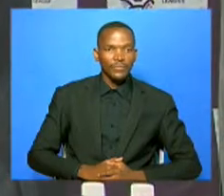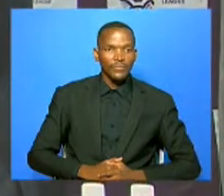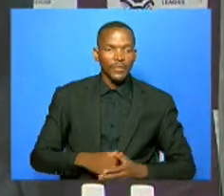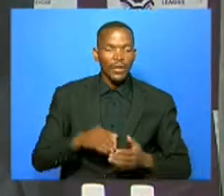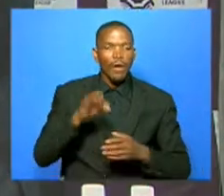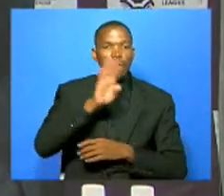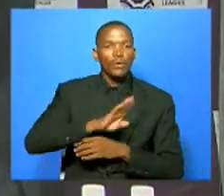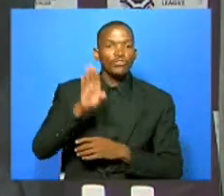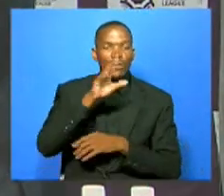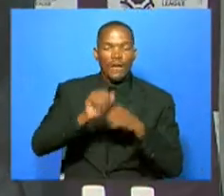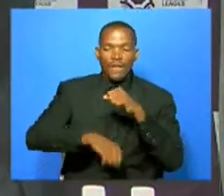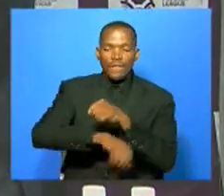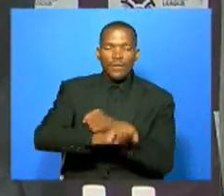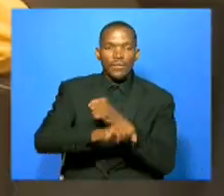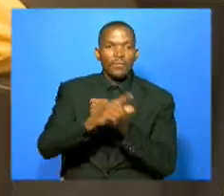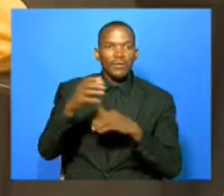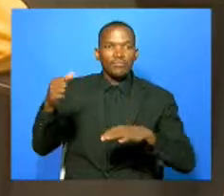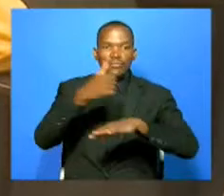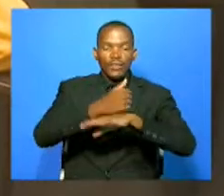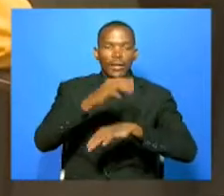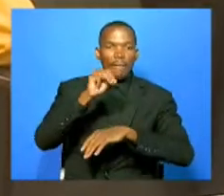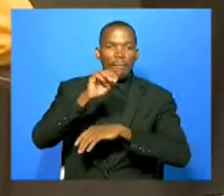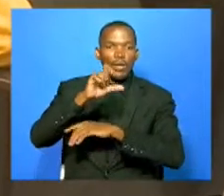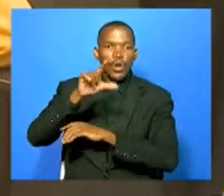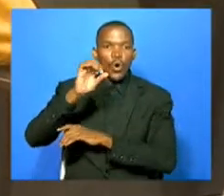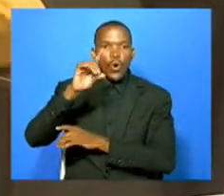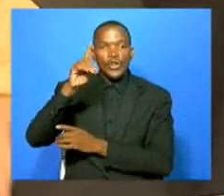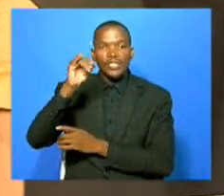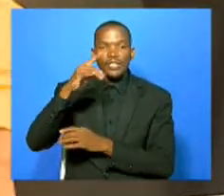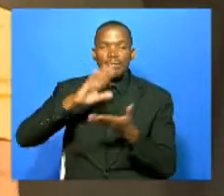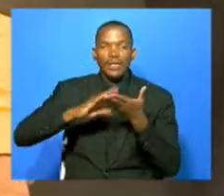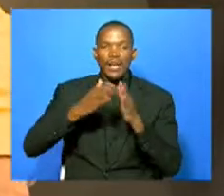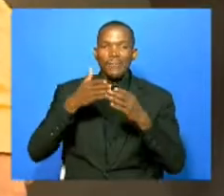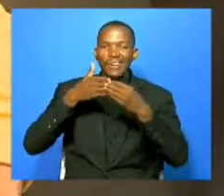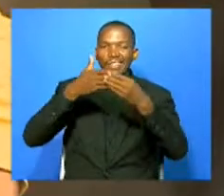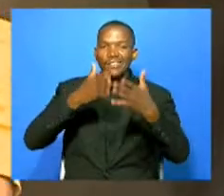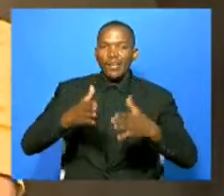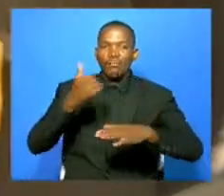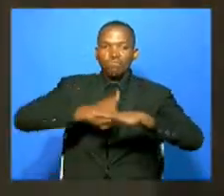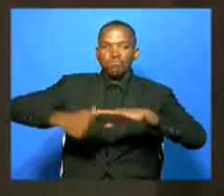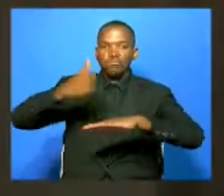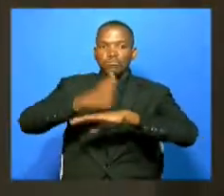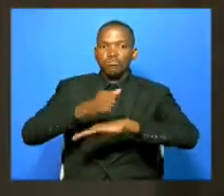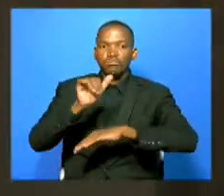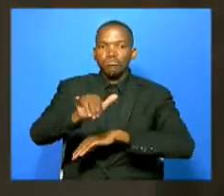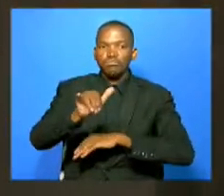Botswana Football League ba thapile Bernard Mamelodi wa nna mo kamedi wa le khotlaleng.